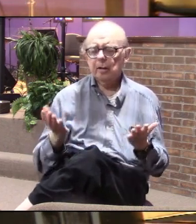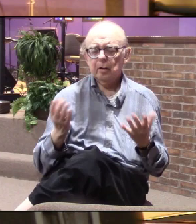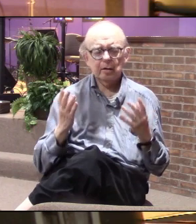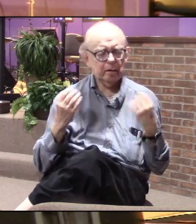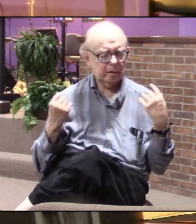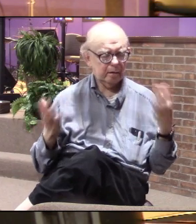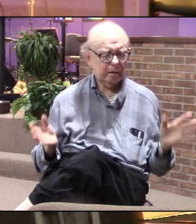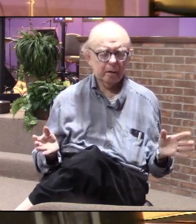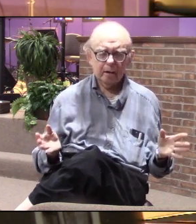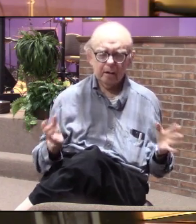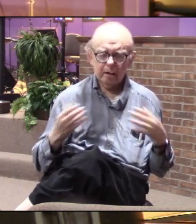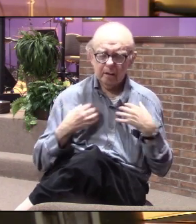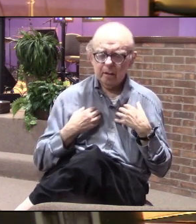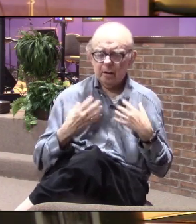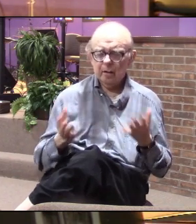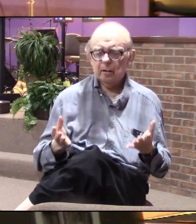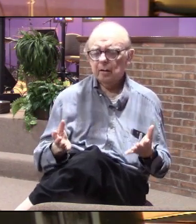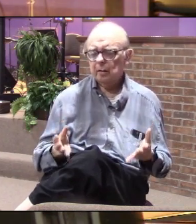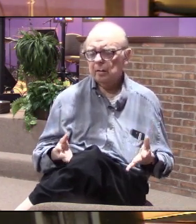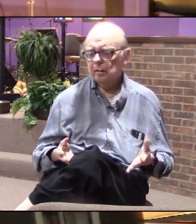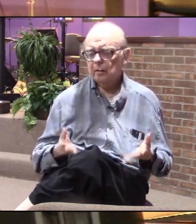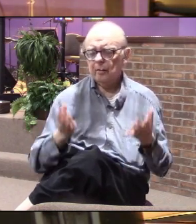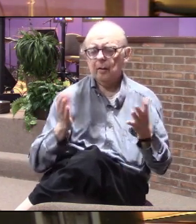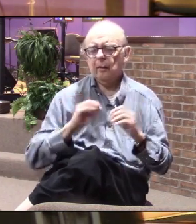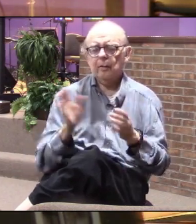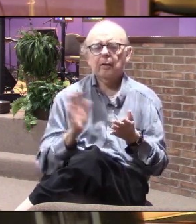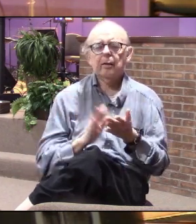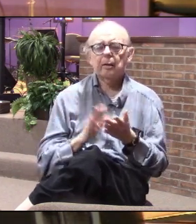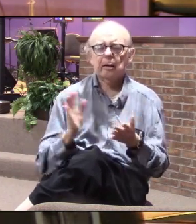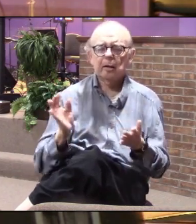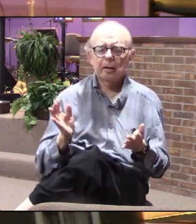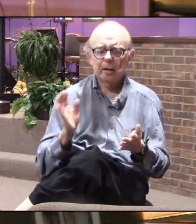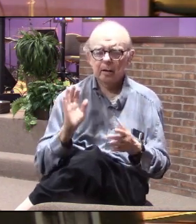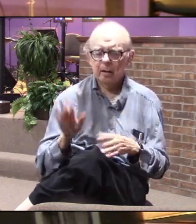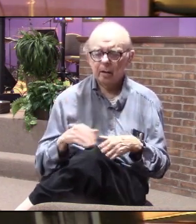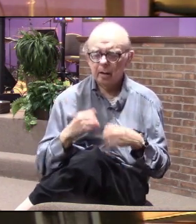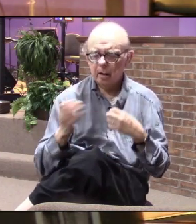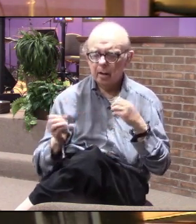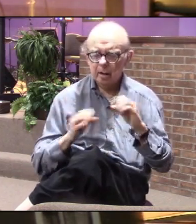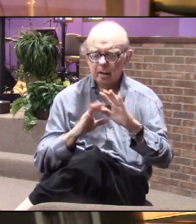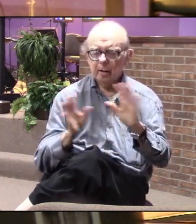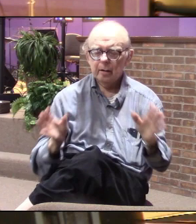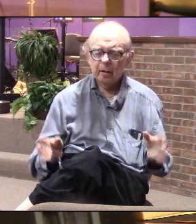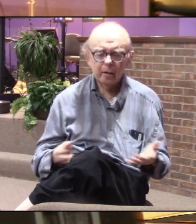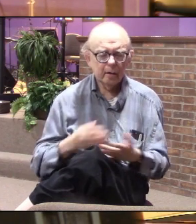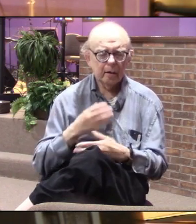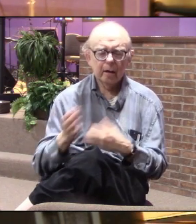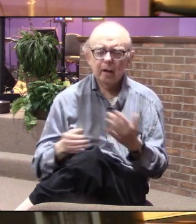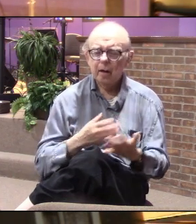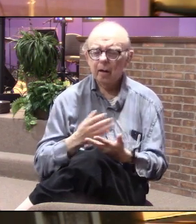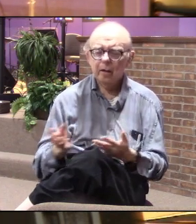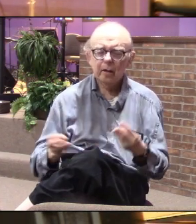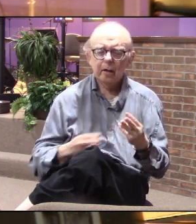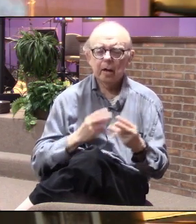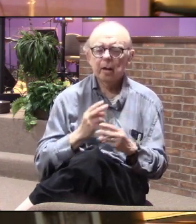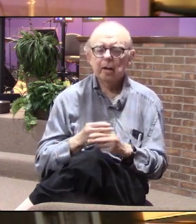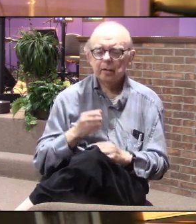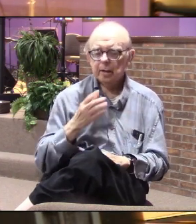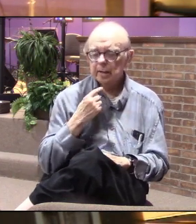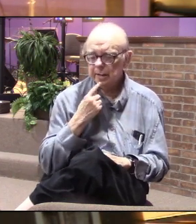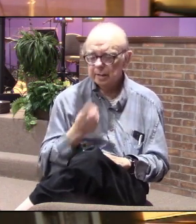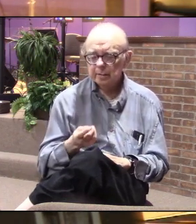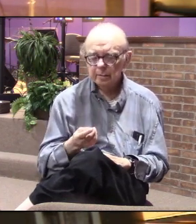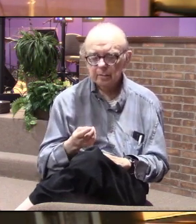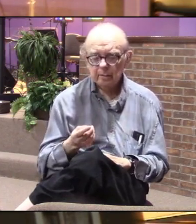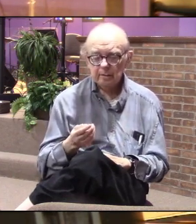jewels, and I just exalt your glory and your radiance and your brilliance through all the universe. And God says, no, I